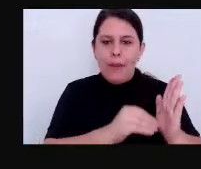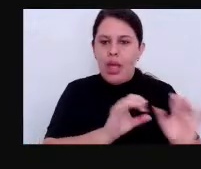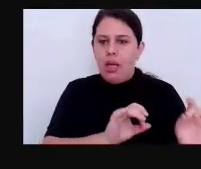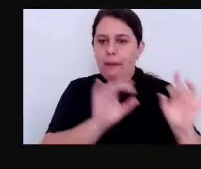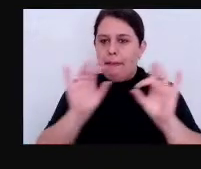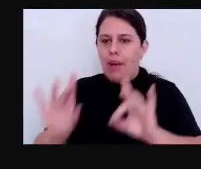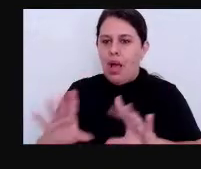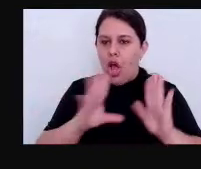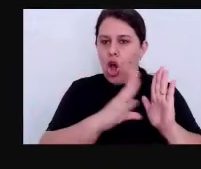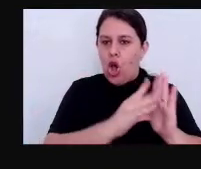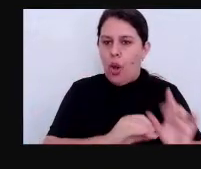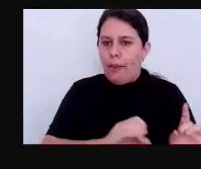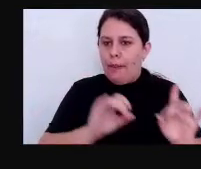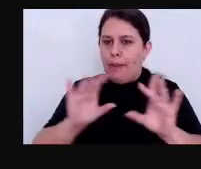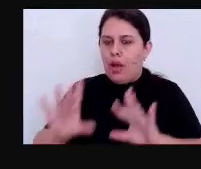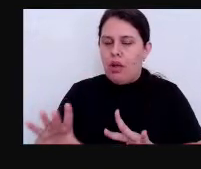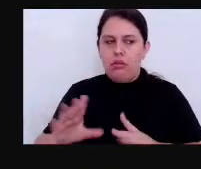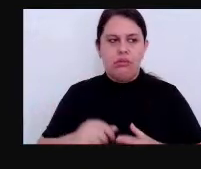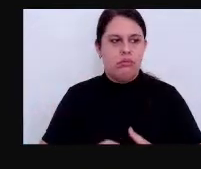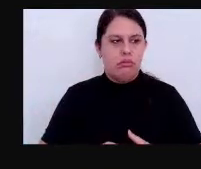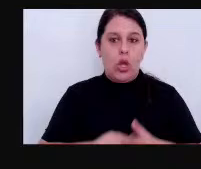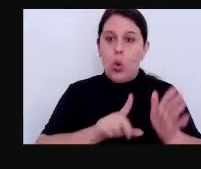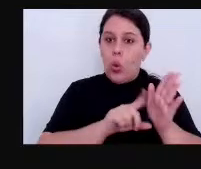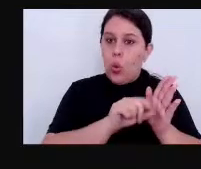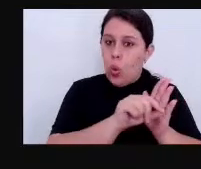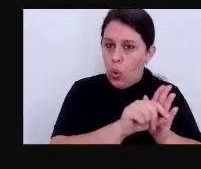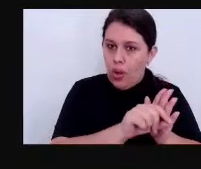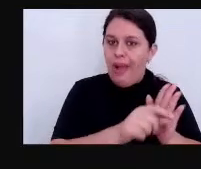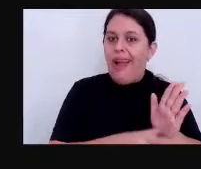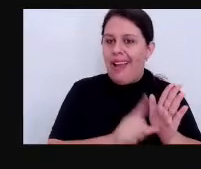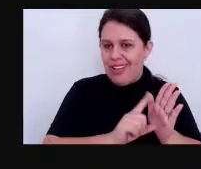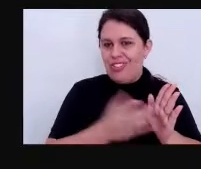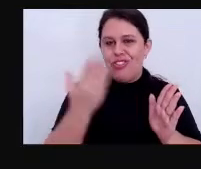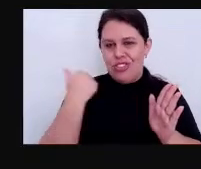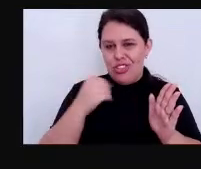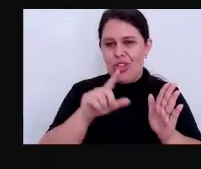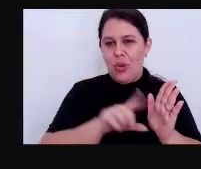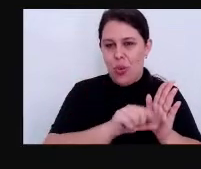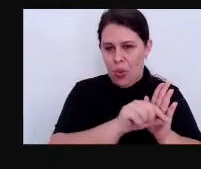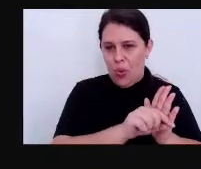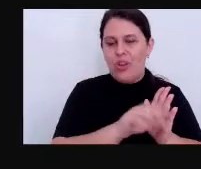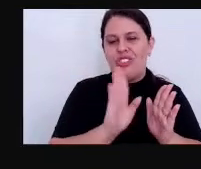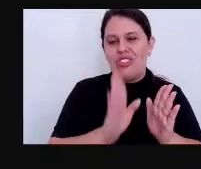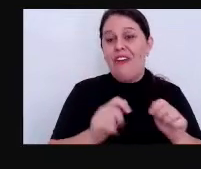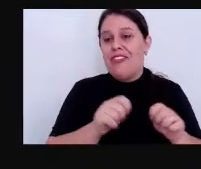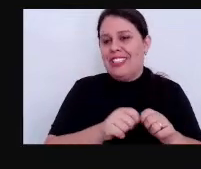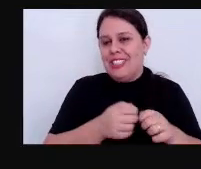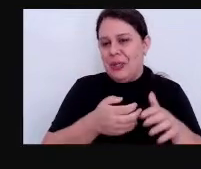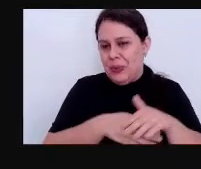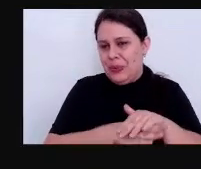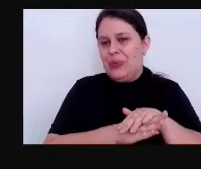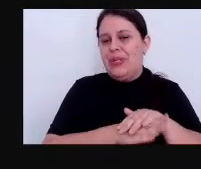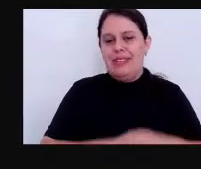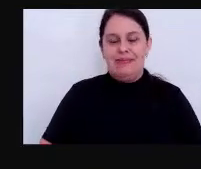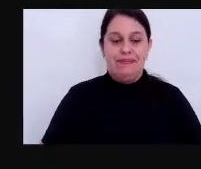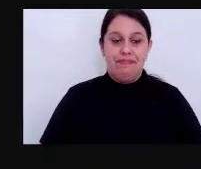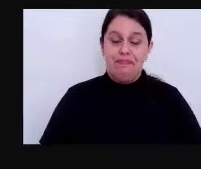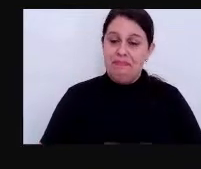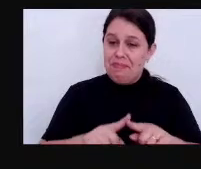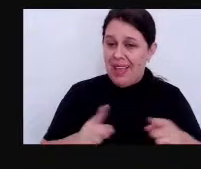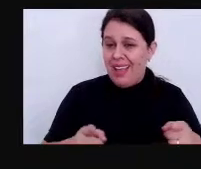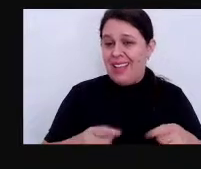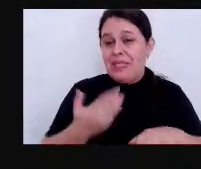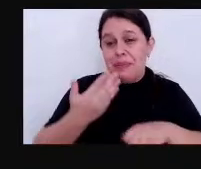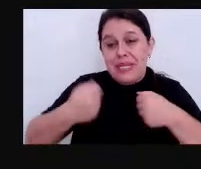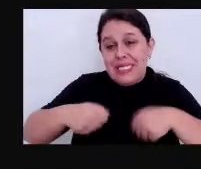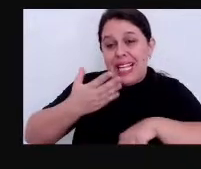same thing, copying and pasting information. But also, I think it comes with also training the students